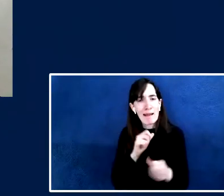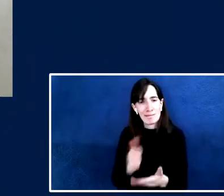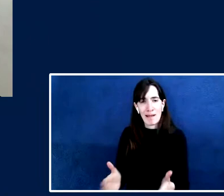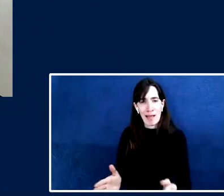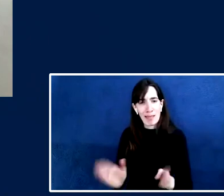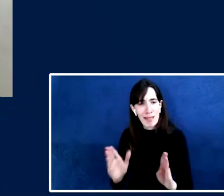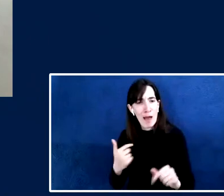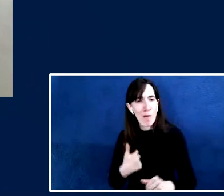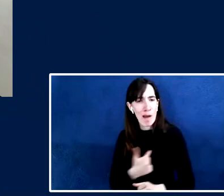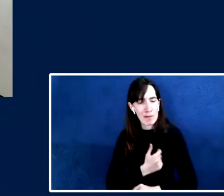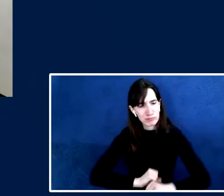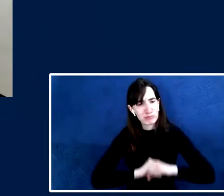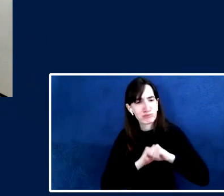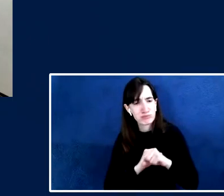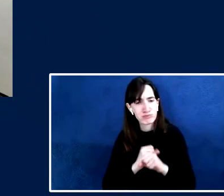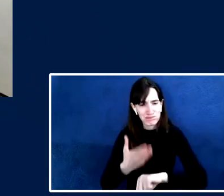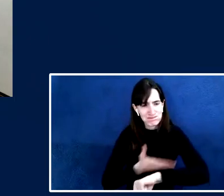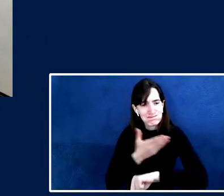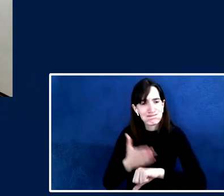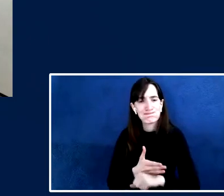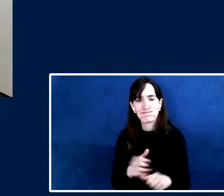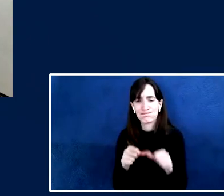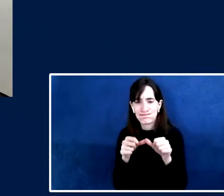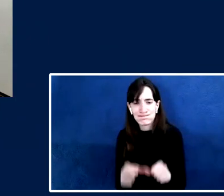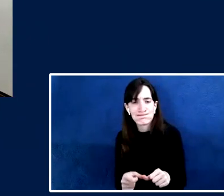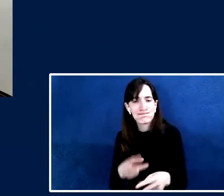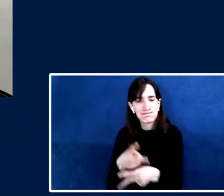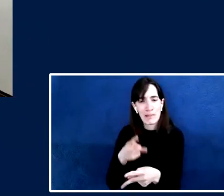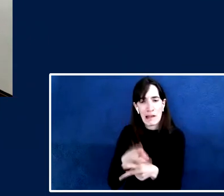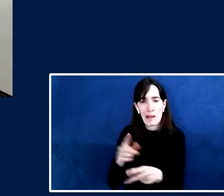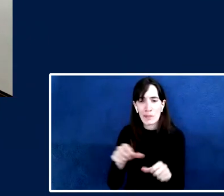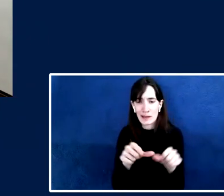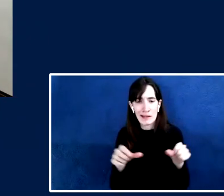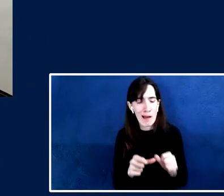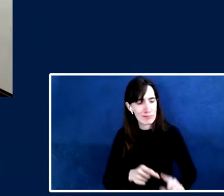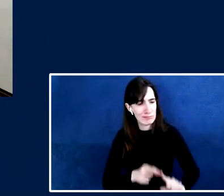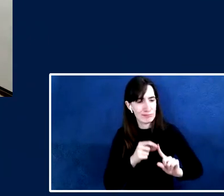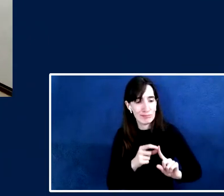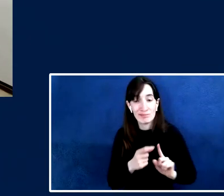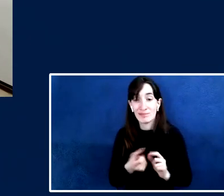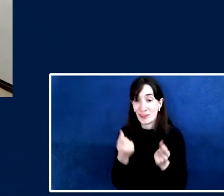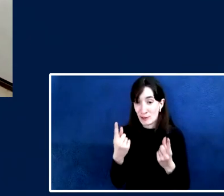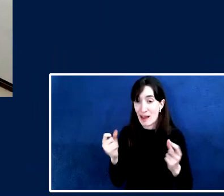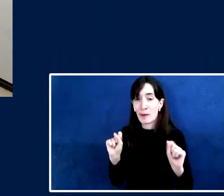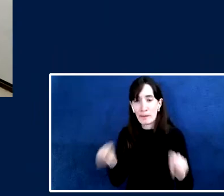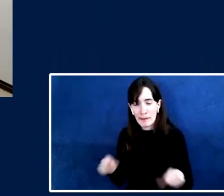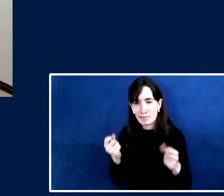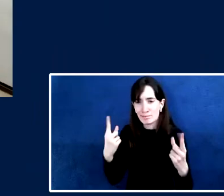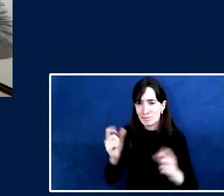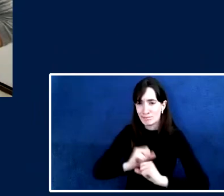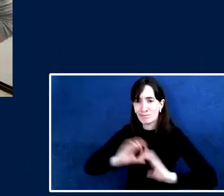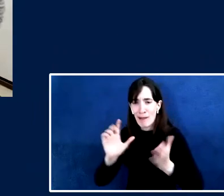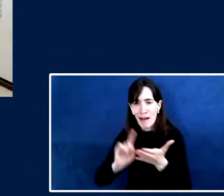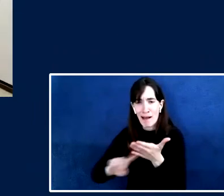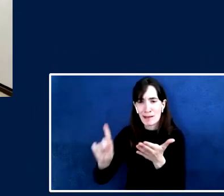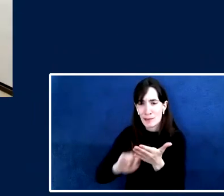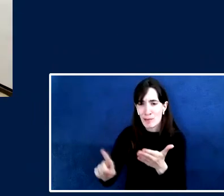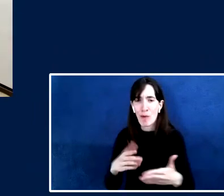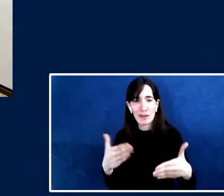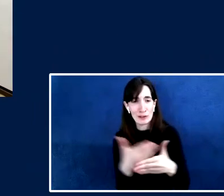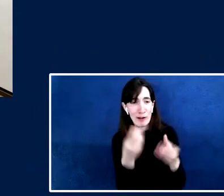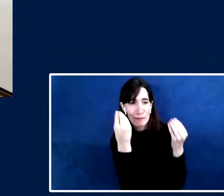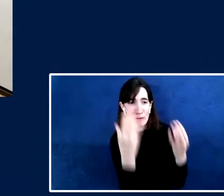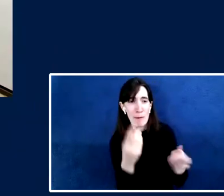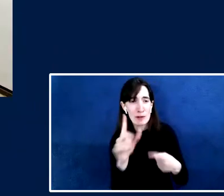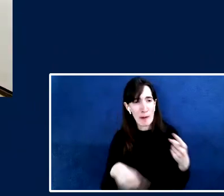this special area while continuing to explore, understand, and share access to the deep and unique places like Sur